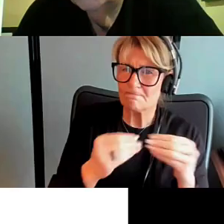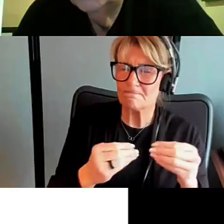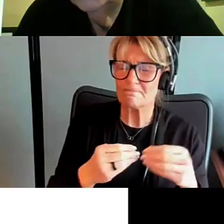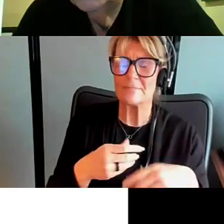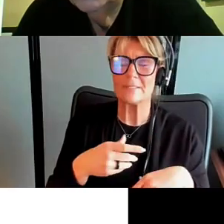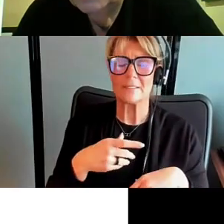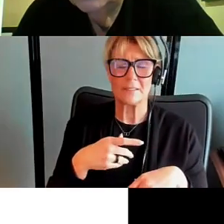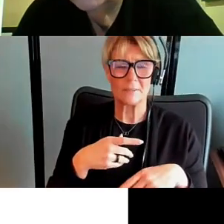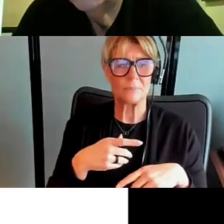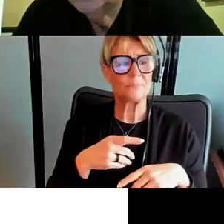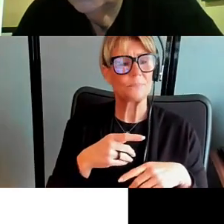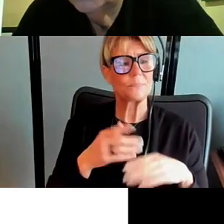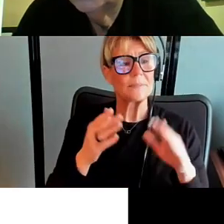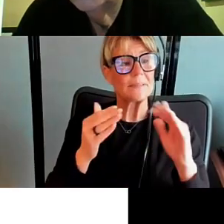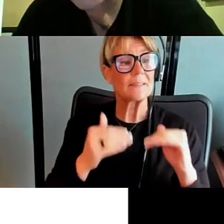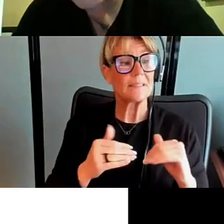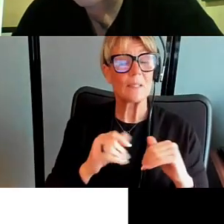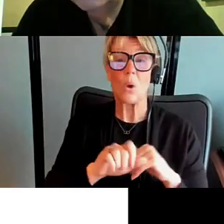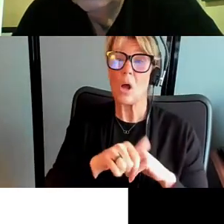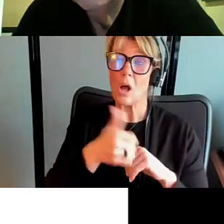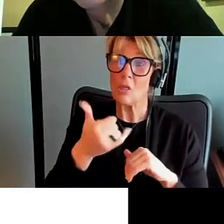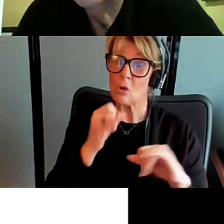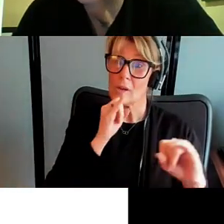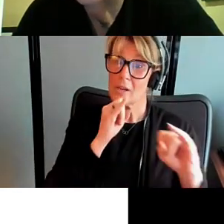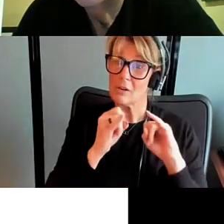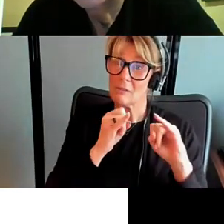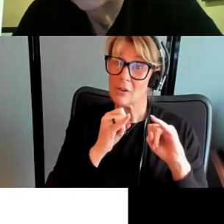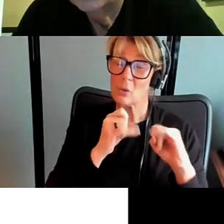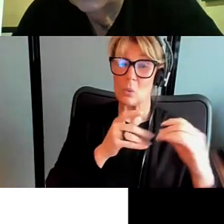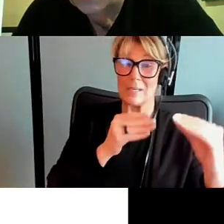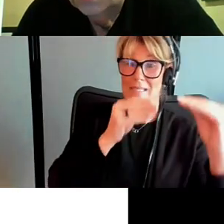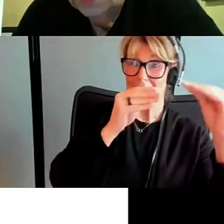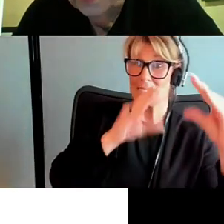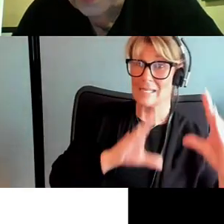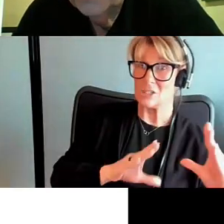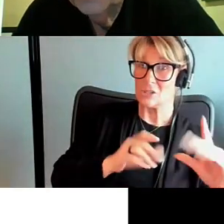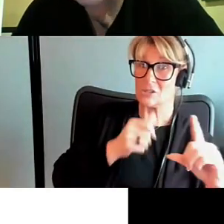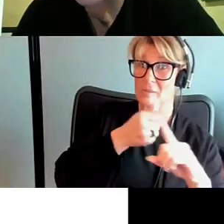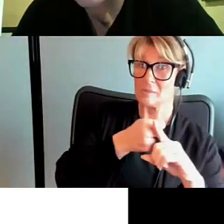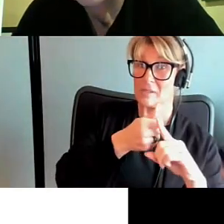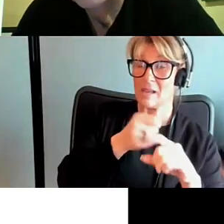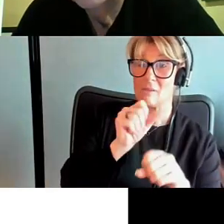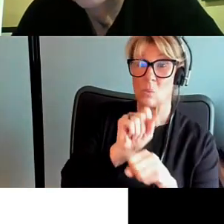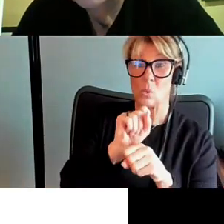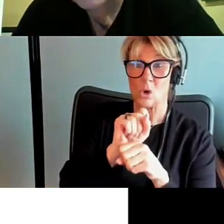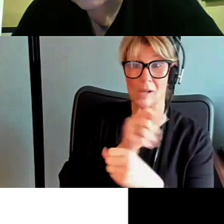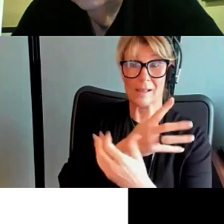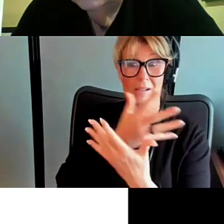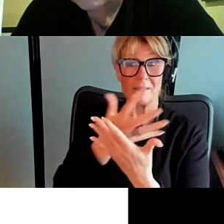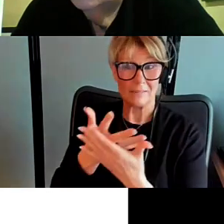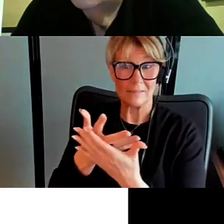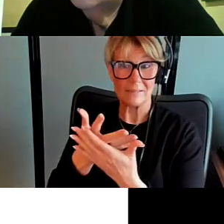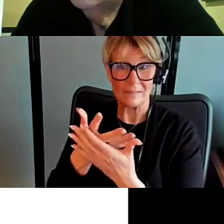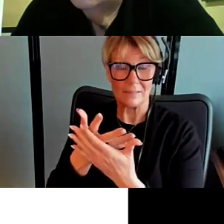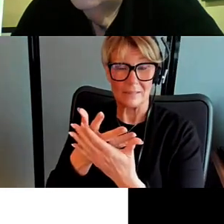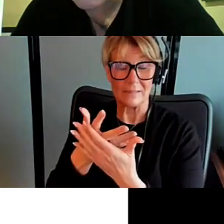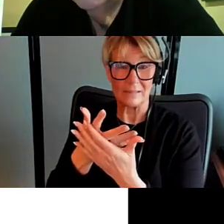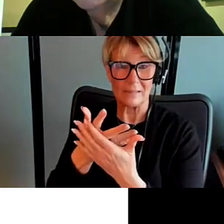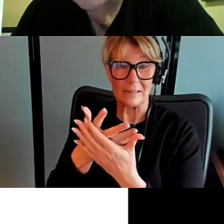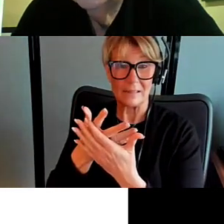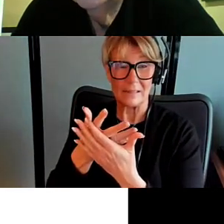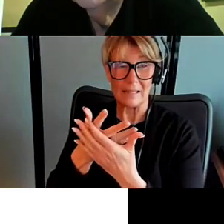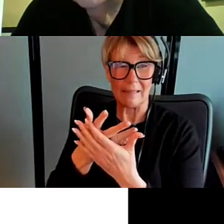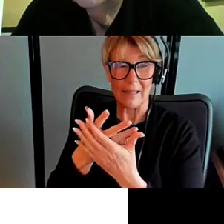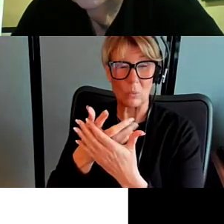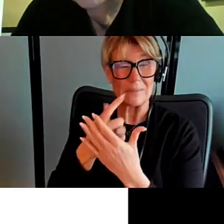we interviewed an instructor who teaches at the correctional facility